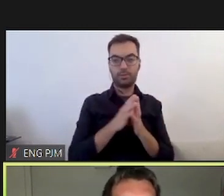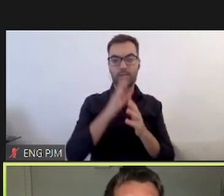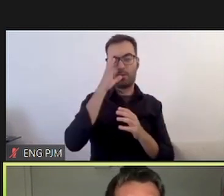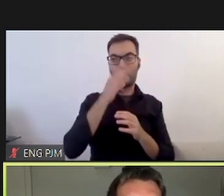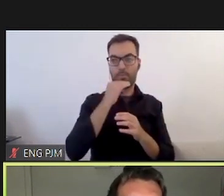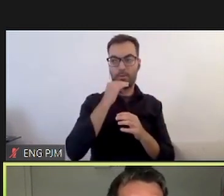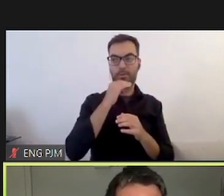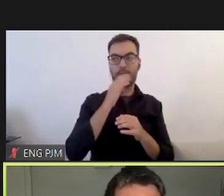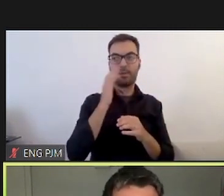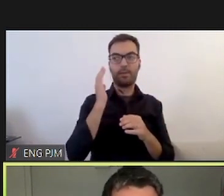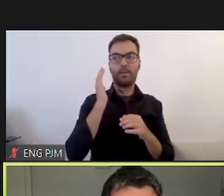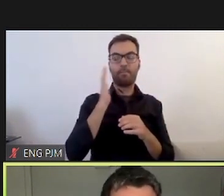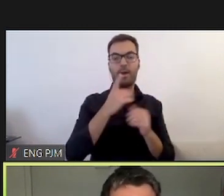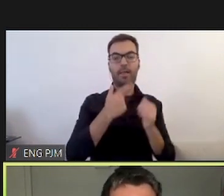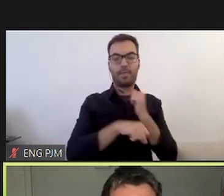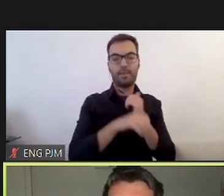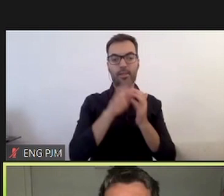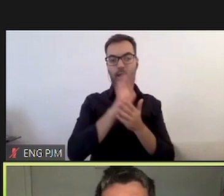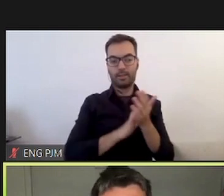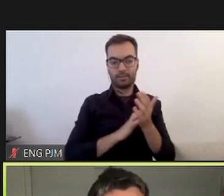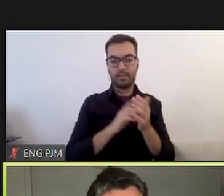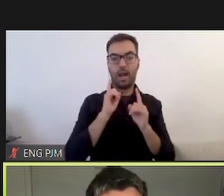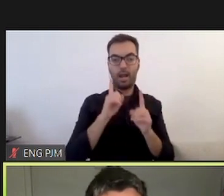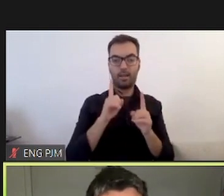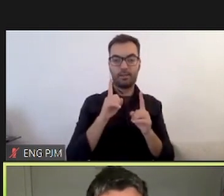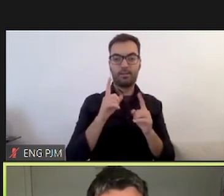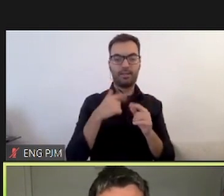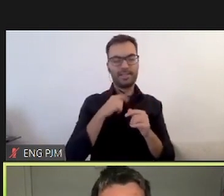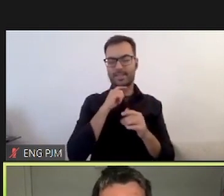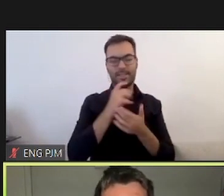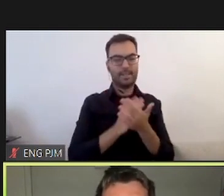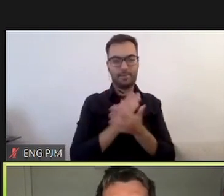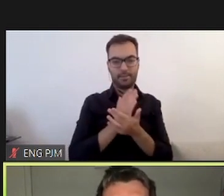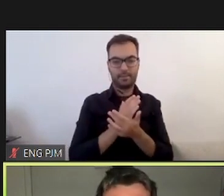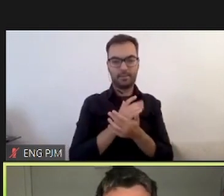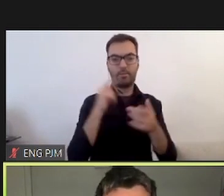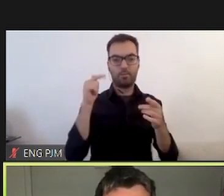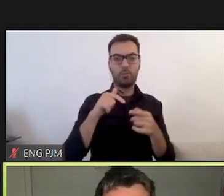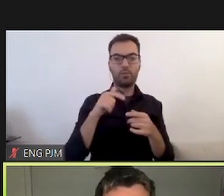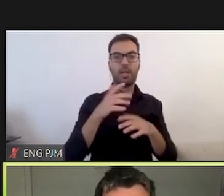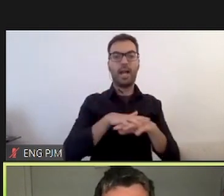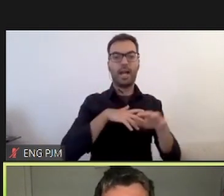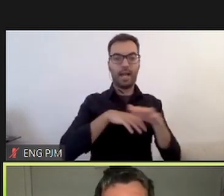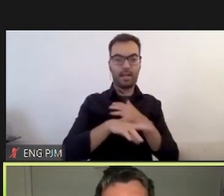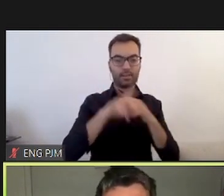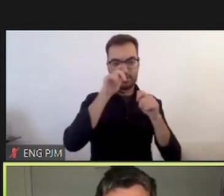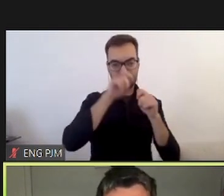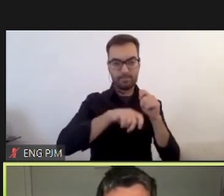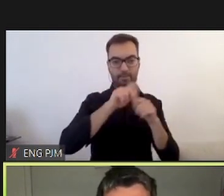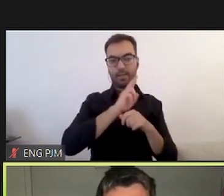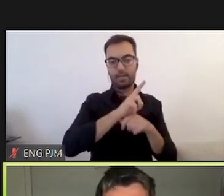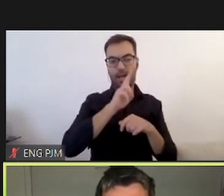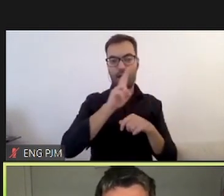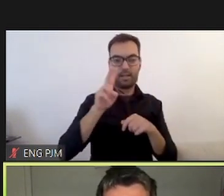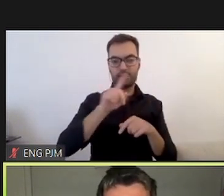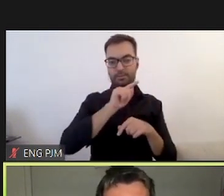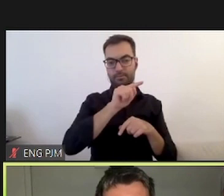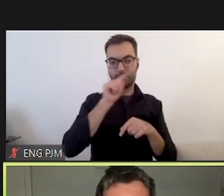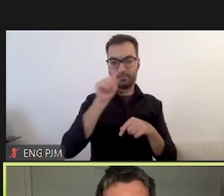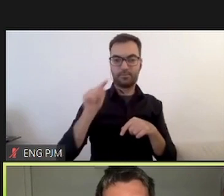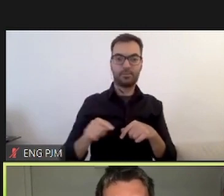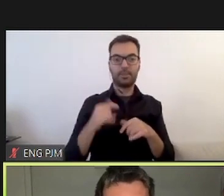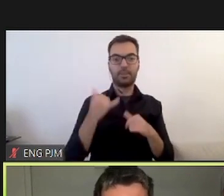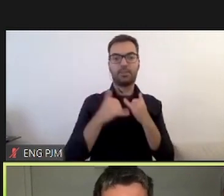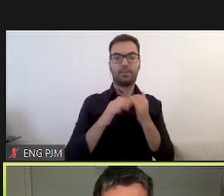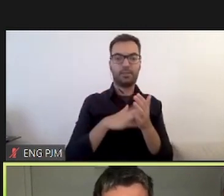images having the alternative text, but I don't believe this, and I need to manually check everything. So for example, if